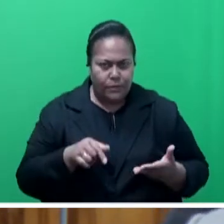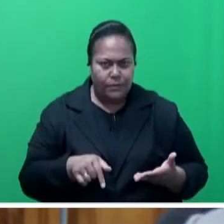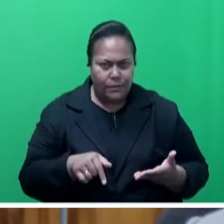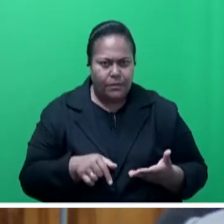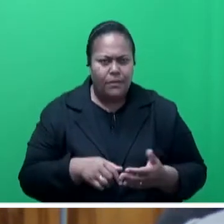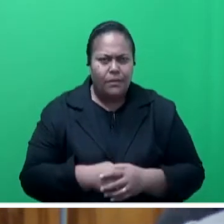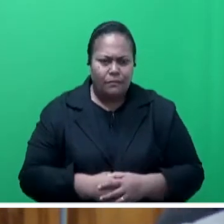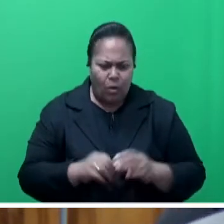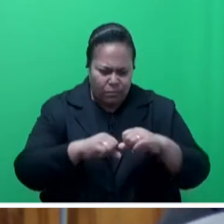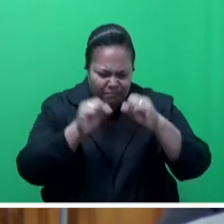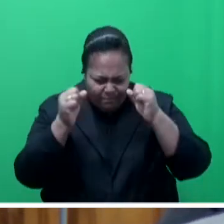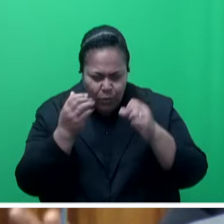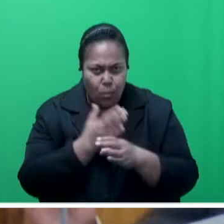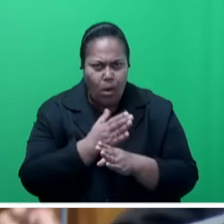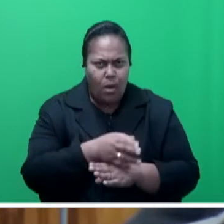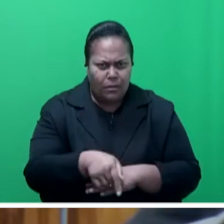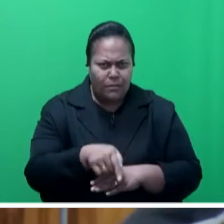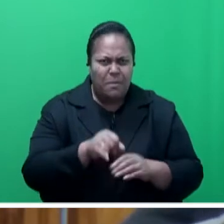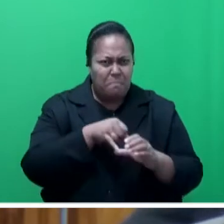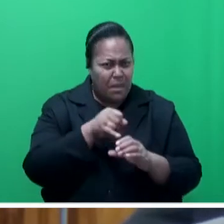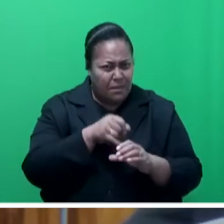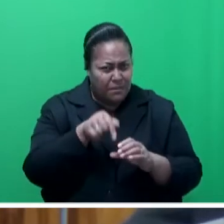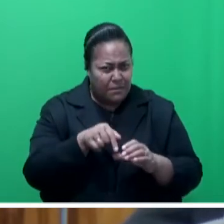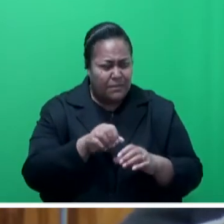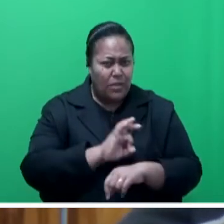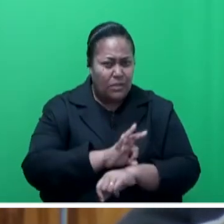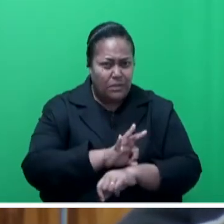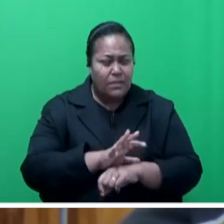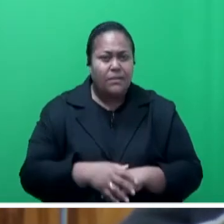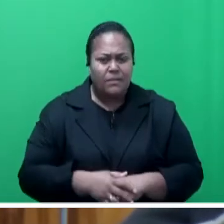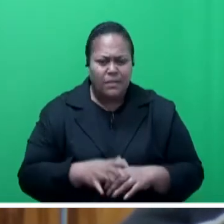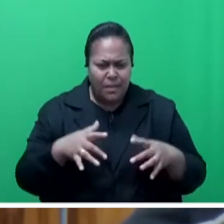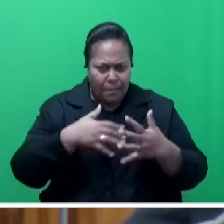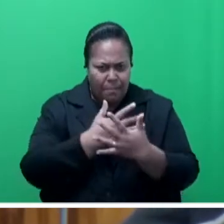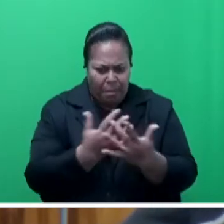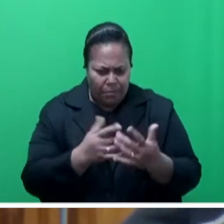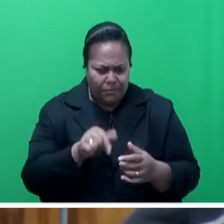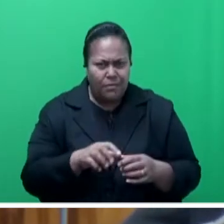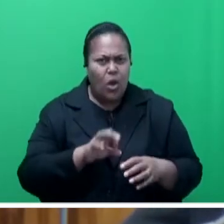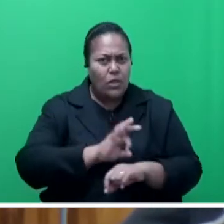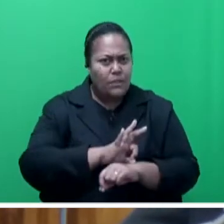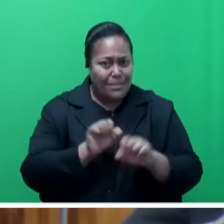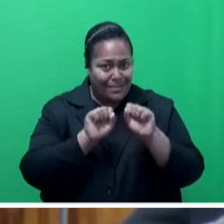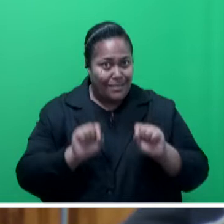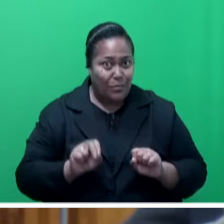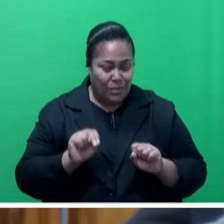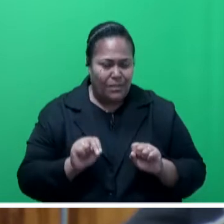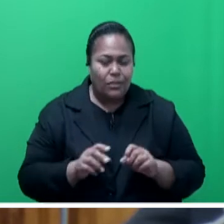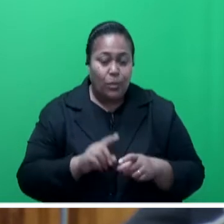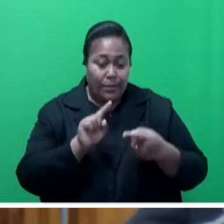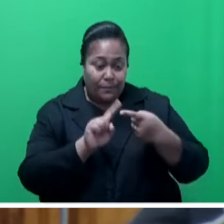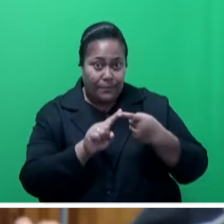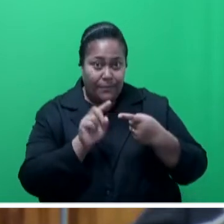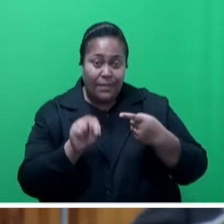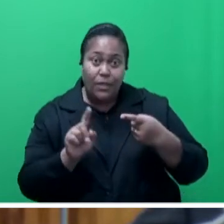diagnostic work that's being done within the public hospital system. Because what it will do is a few things. Number one, it